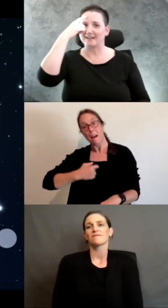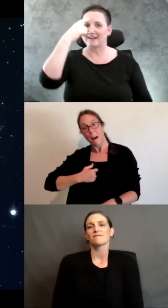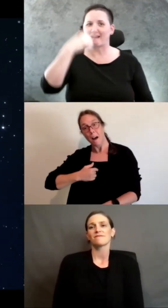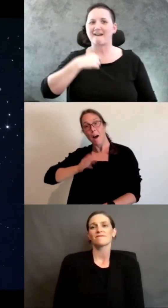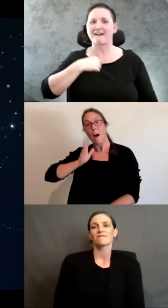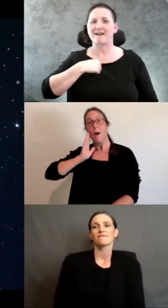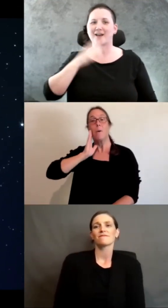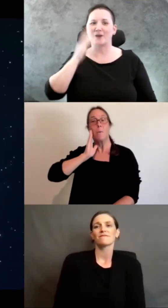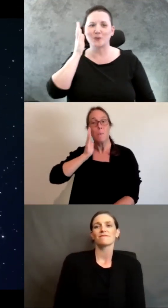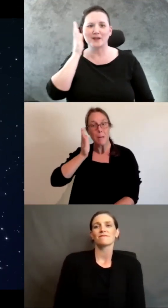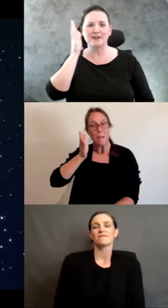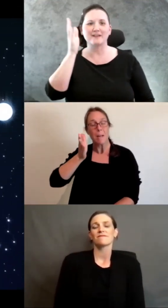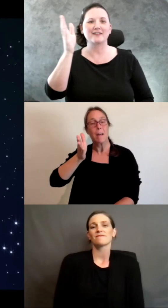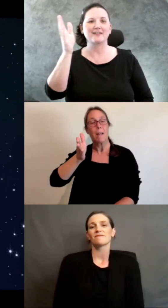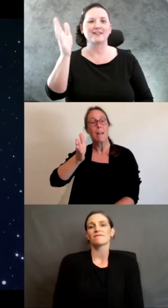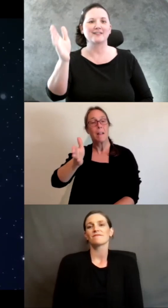I